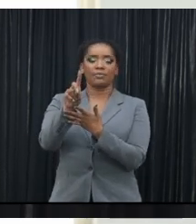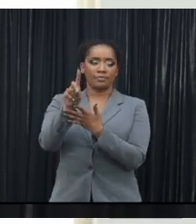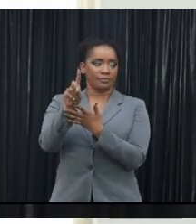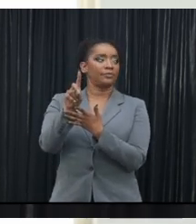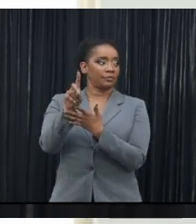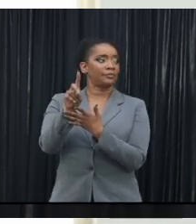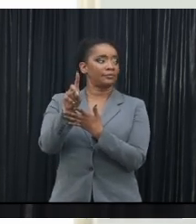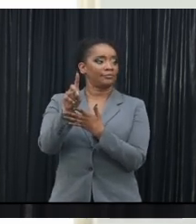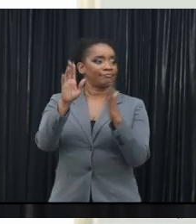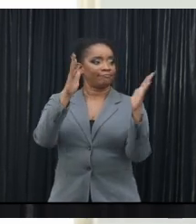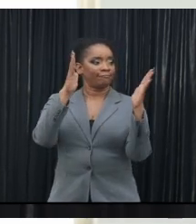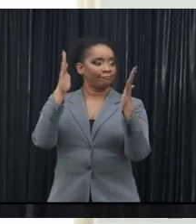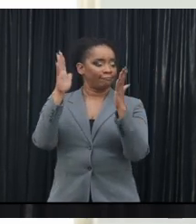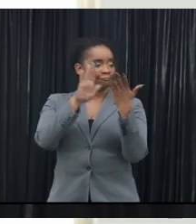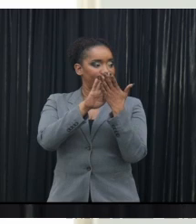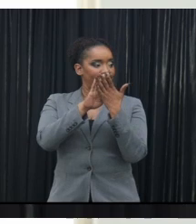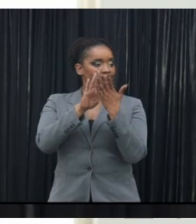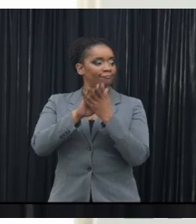middle, yay!